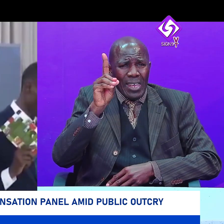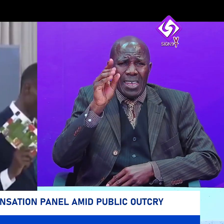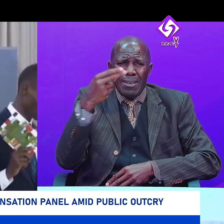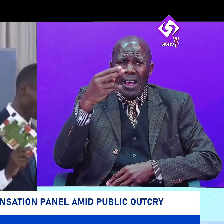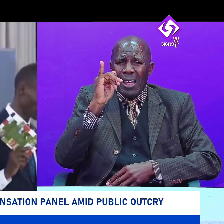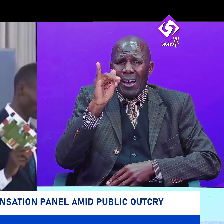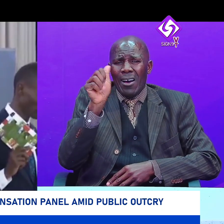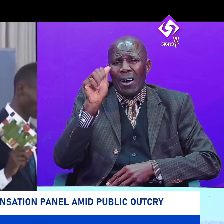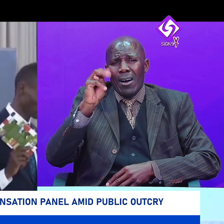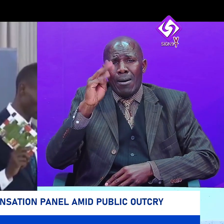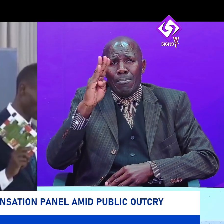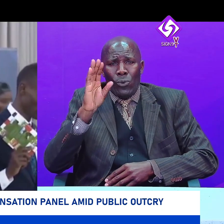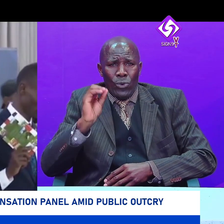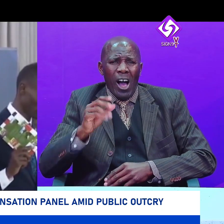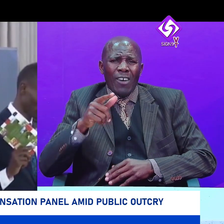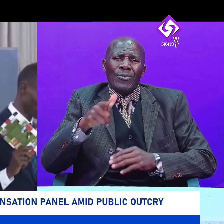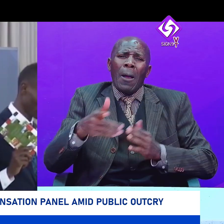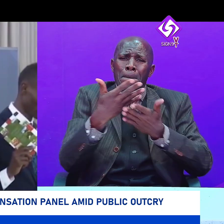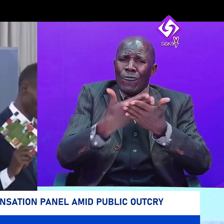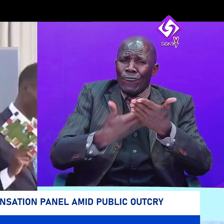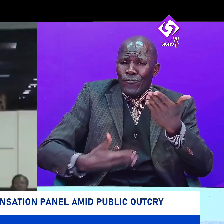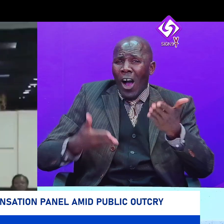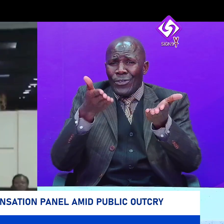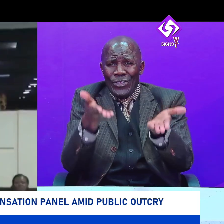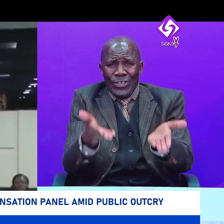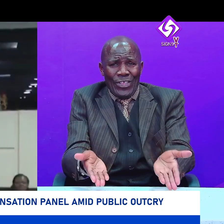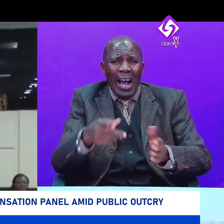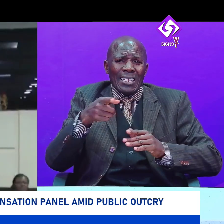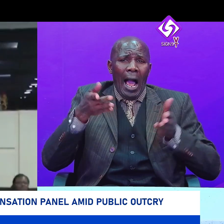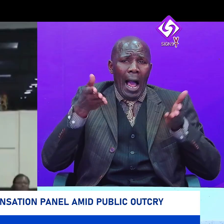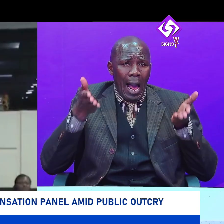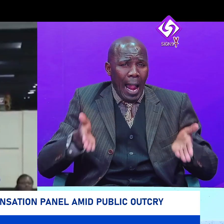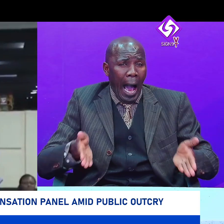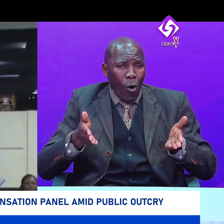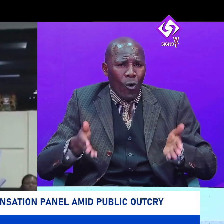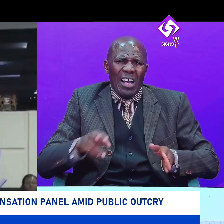institutional pressure regarding the panel's work.